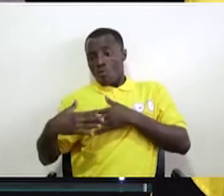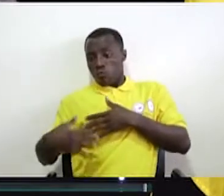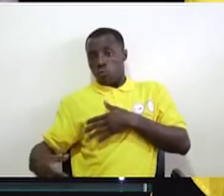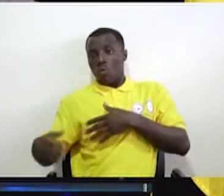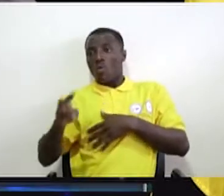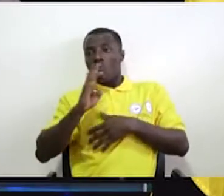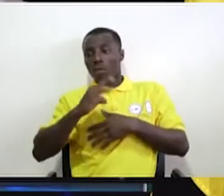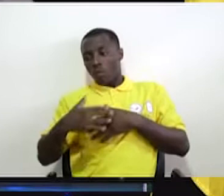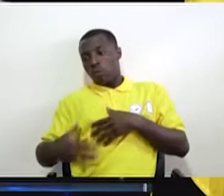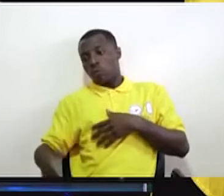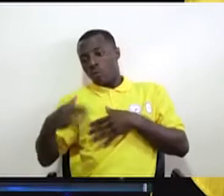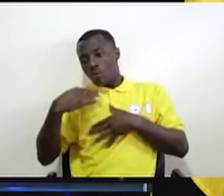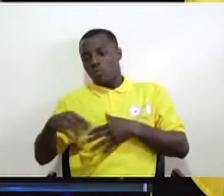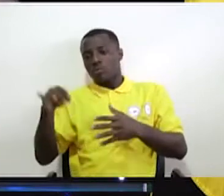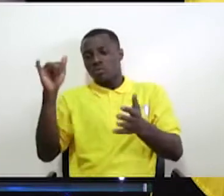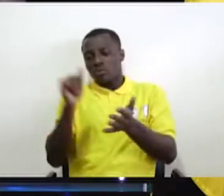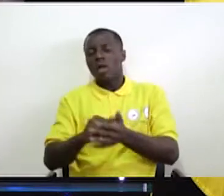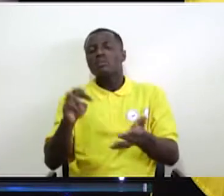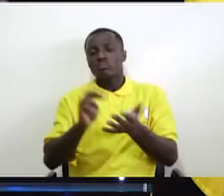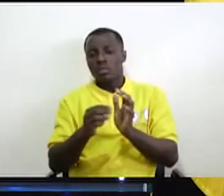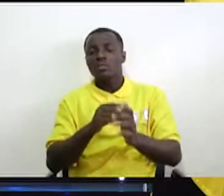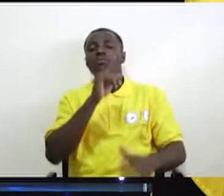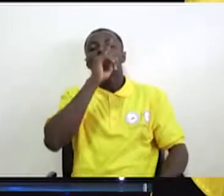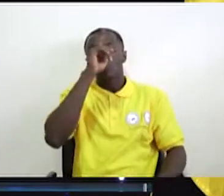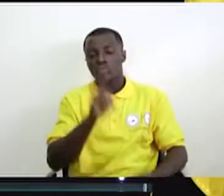indicates that Jesus truly died. As a